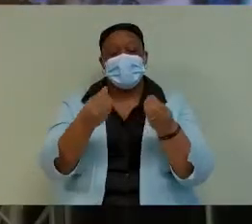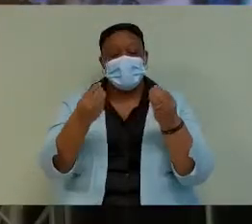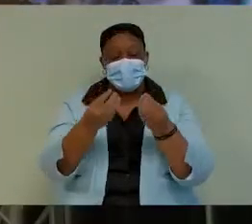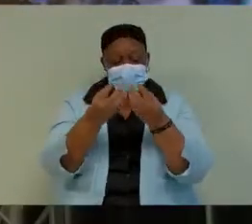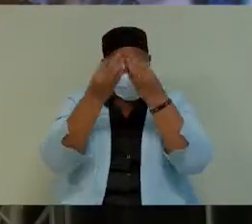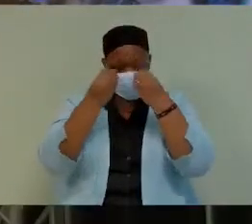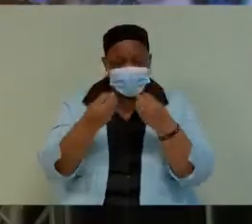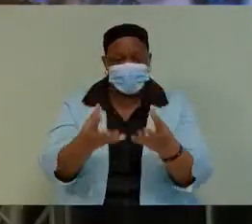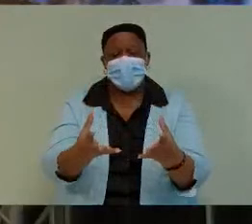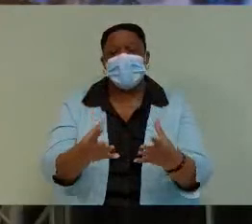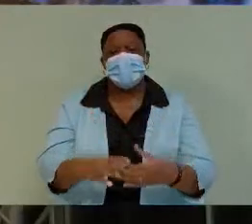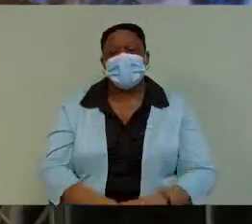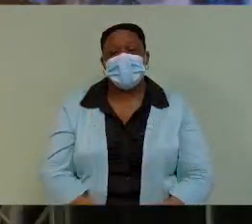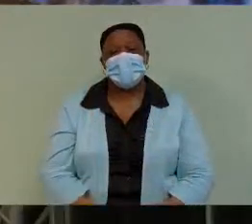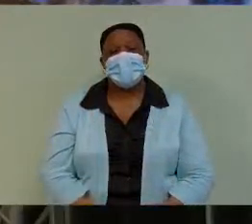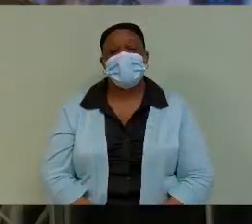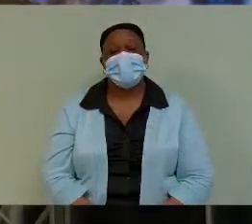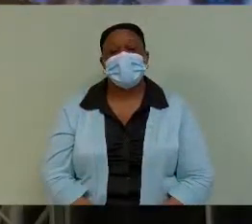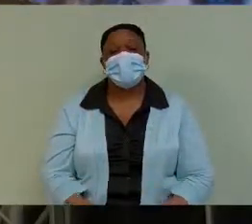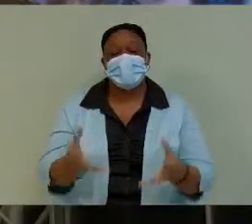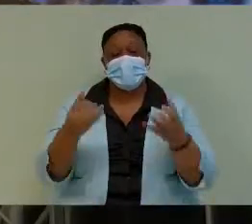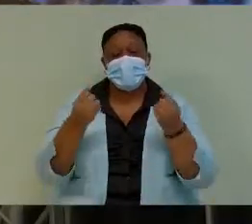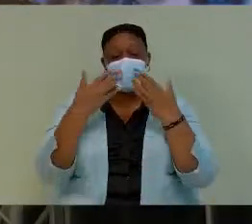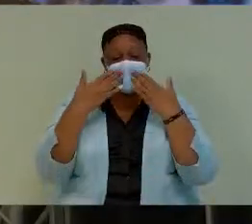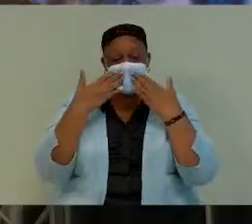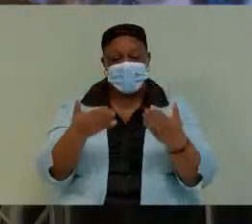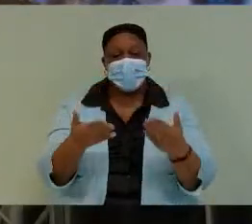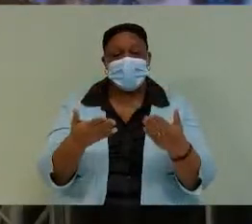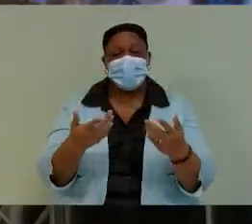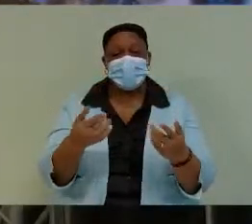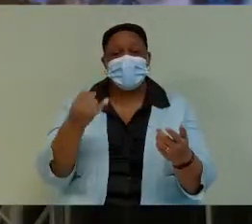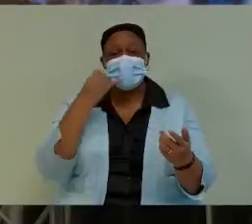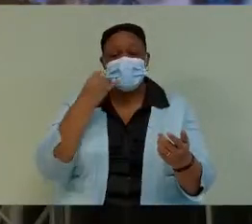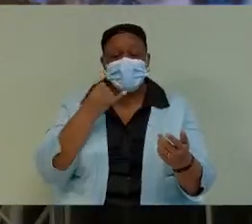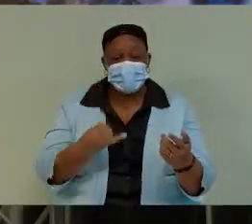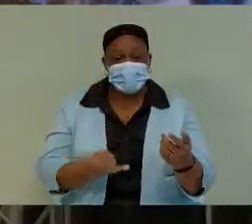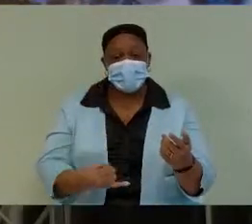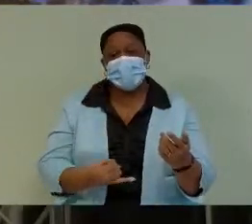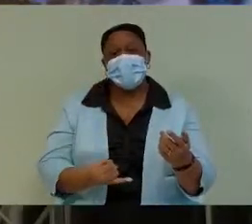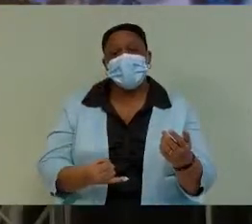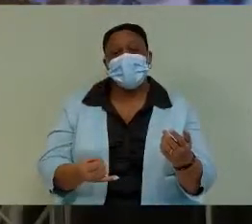pandemic. We also thank Mrs. Christmas